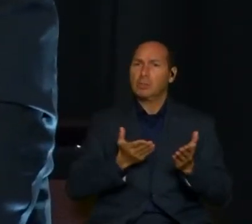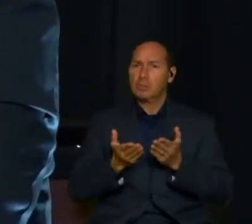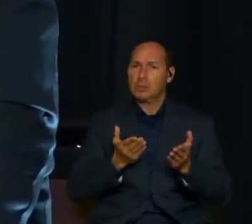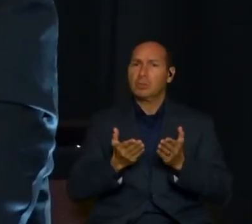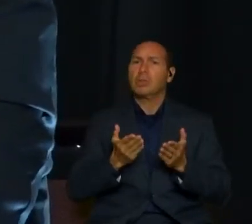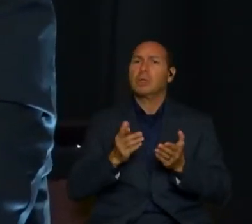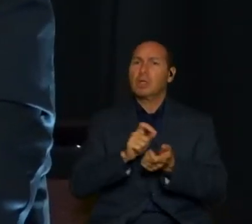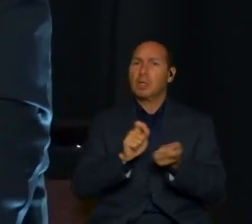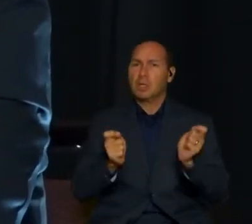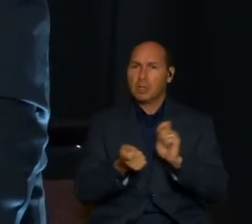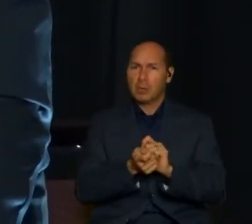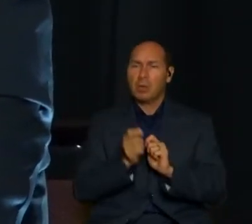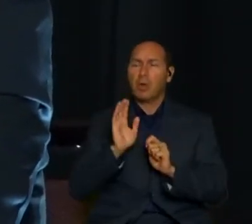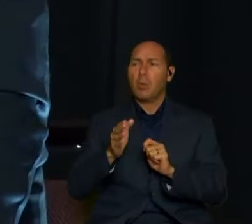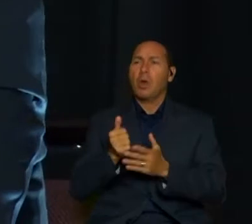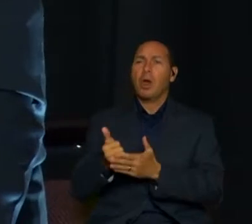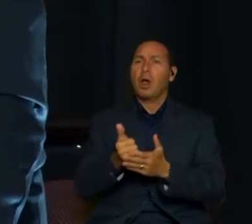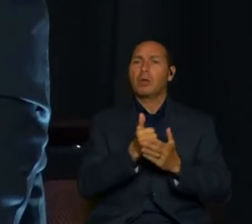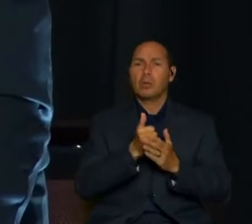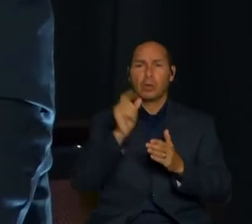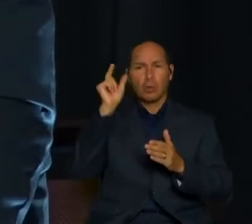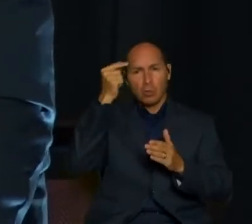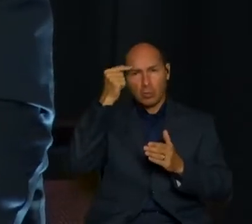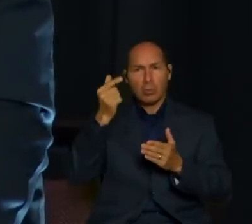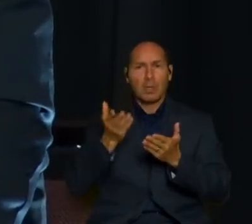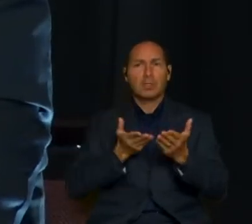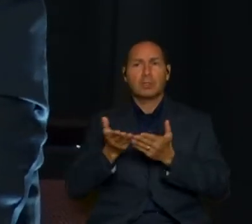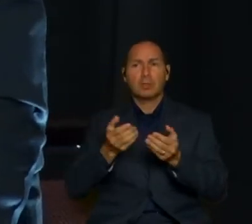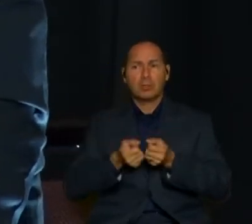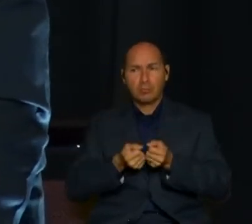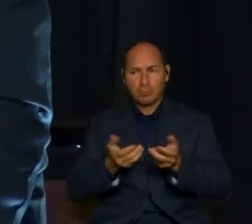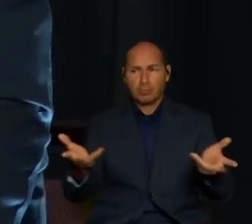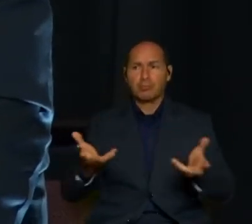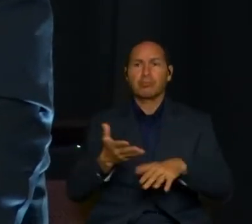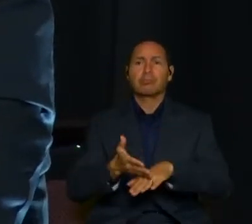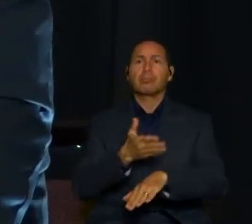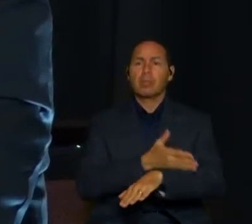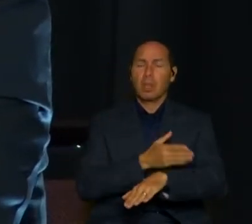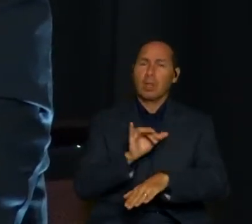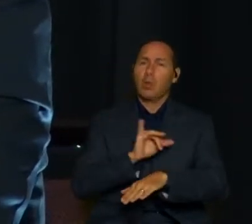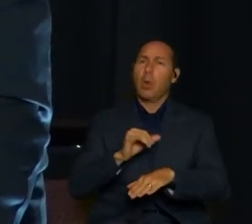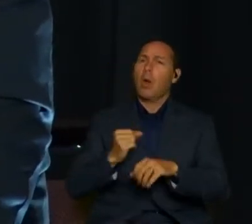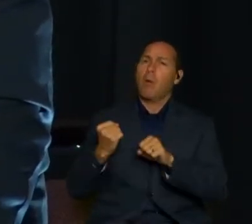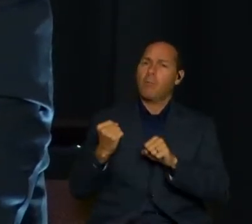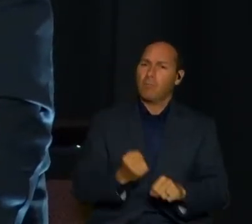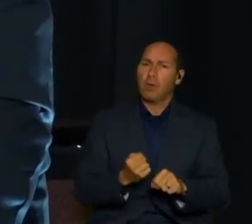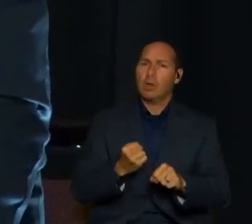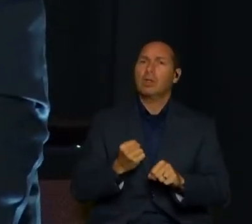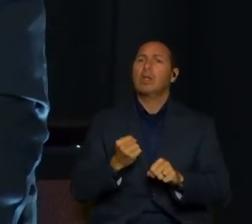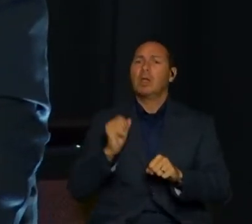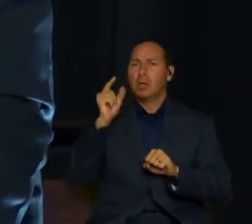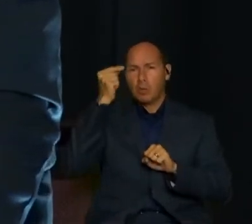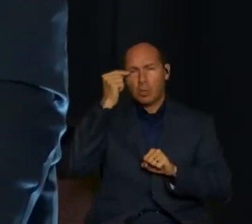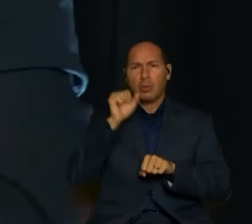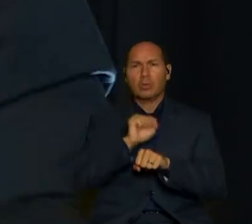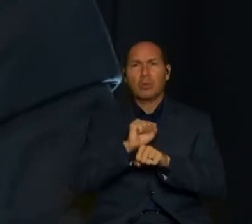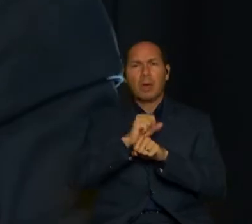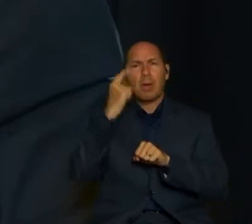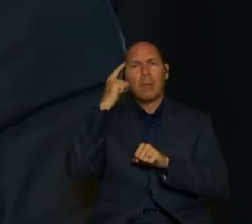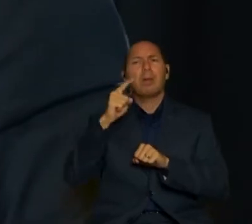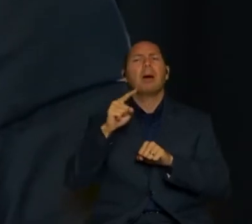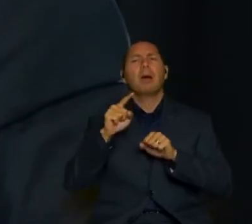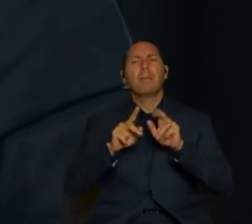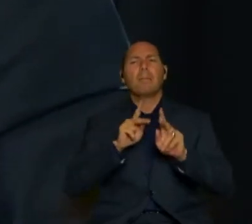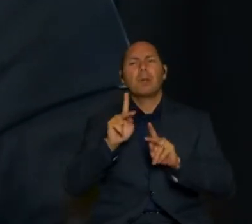enhance governmental operational capacities and strengthen and improve the way the government works for the people of Puerto Rico, I